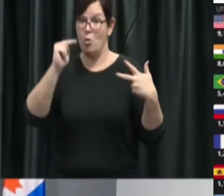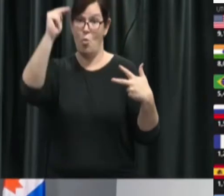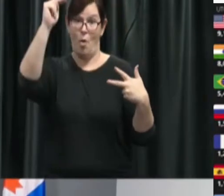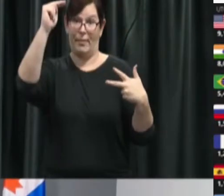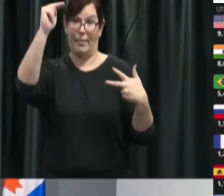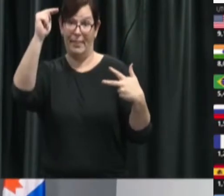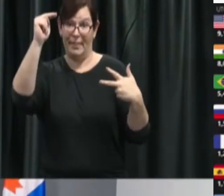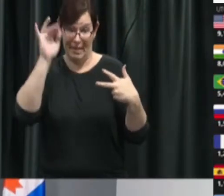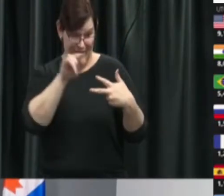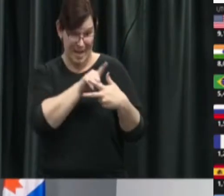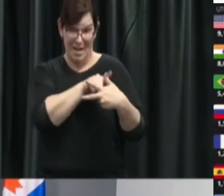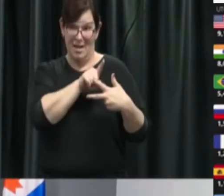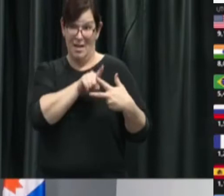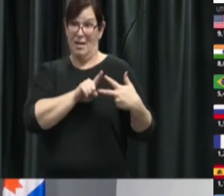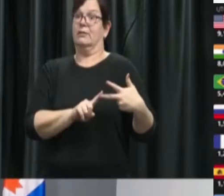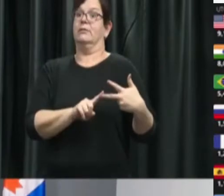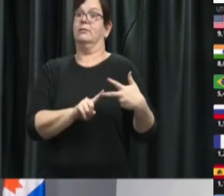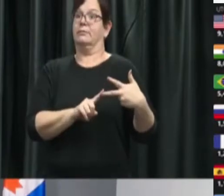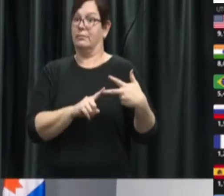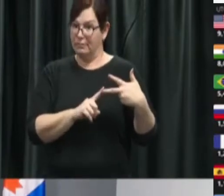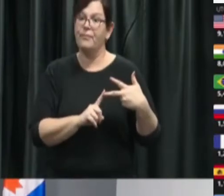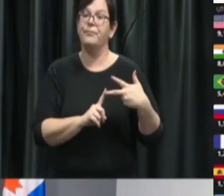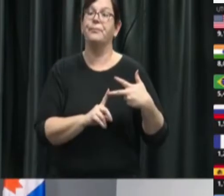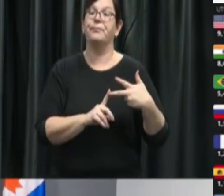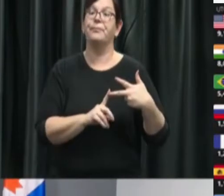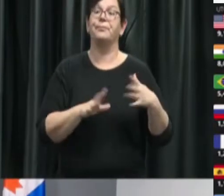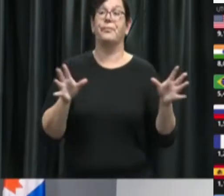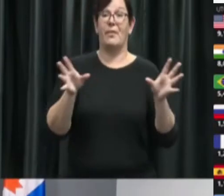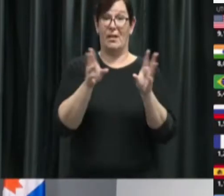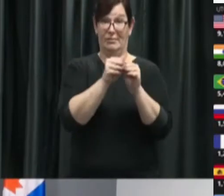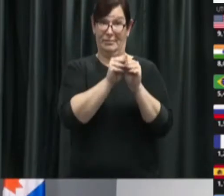approximately 4% of our population.